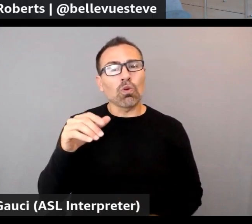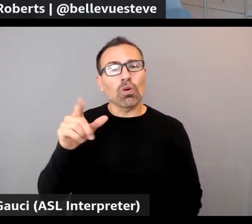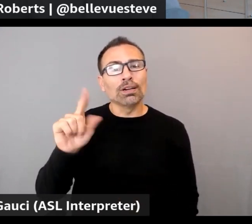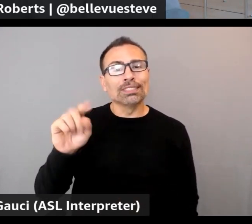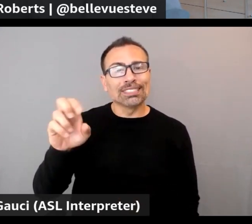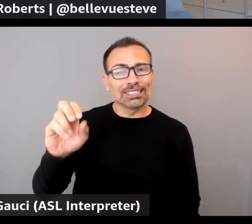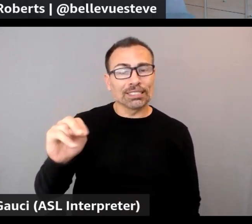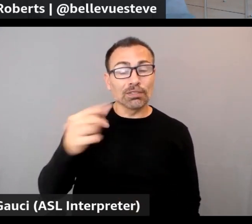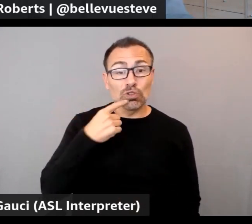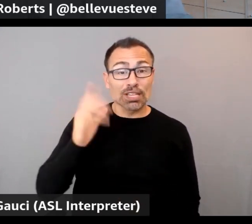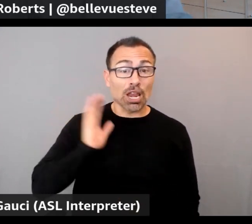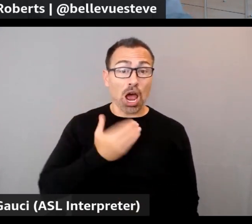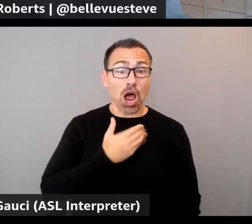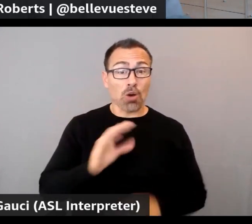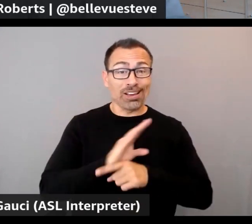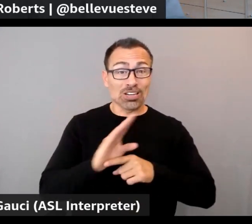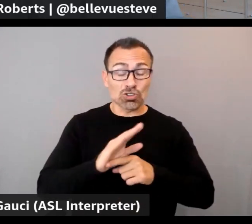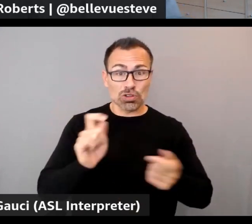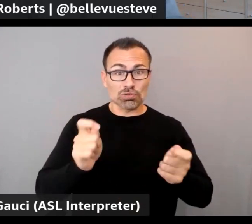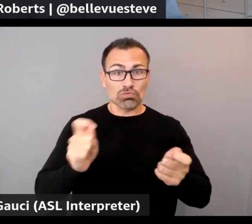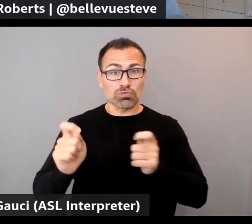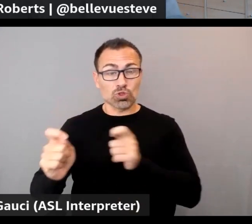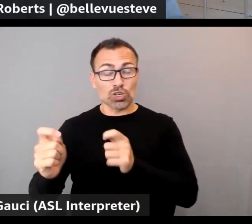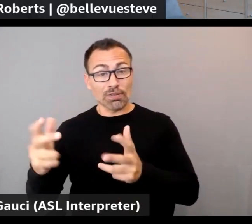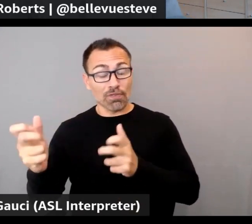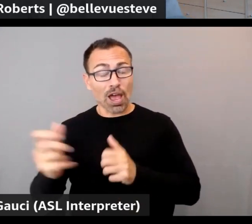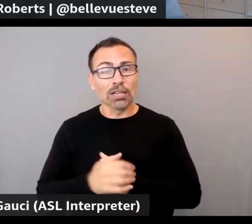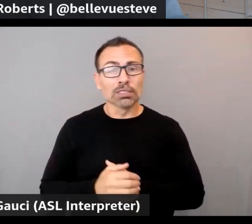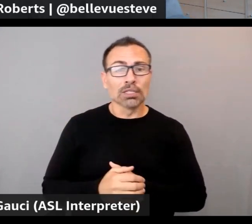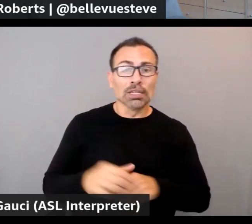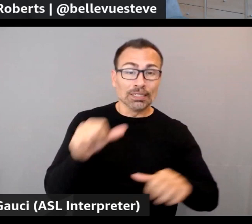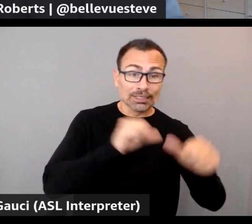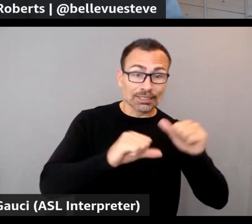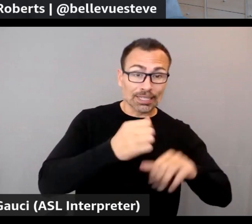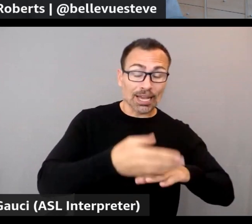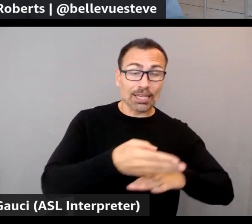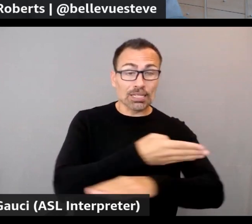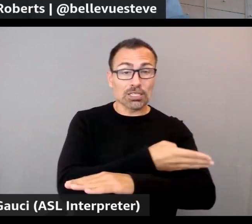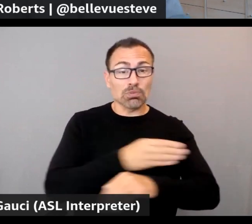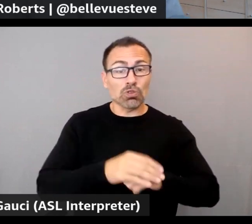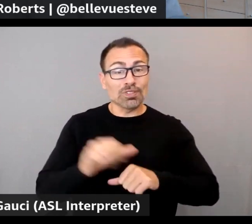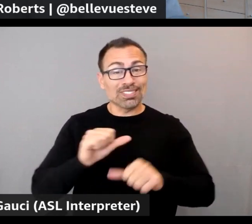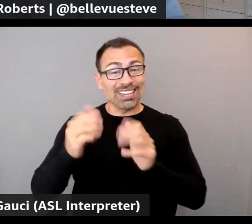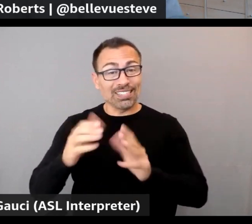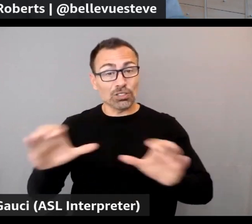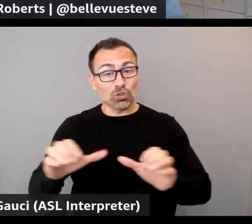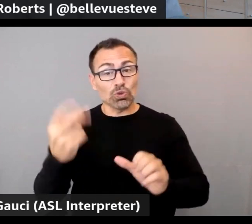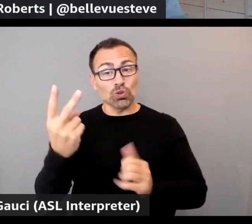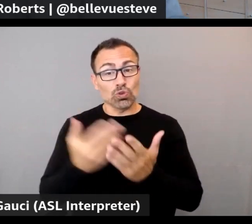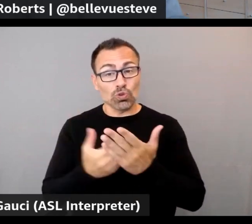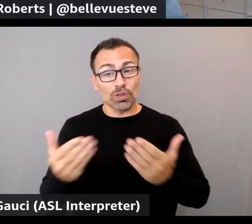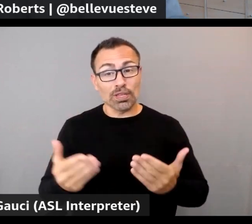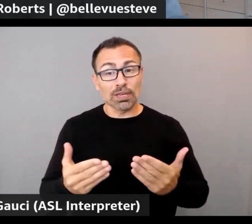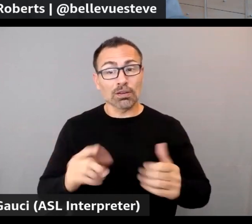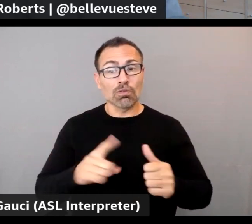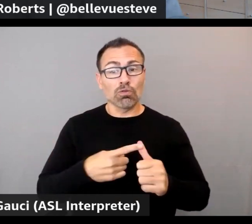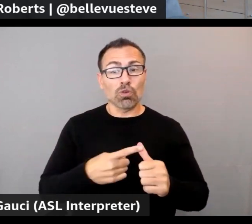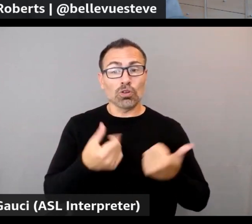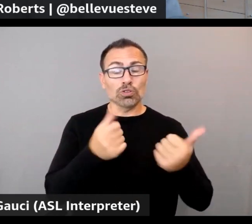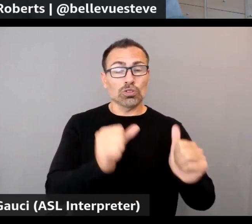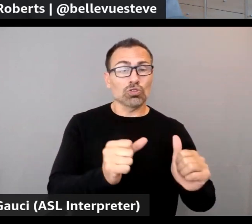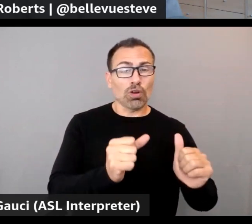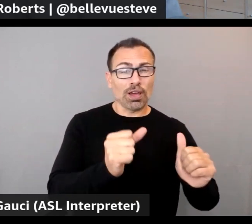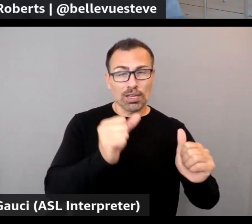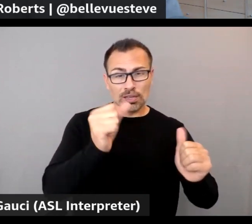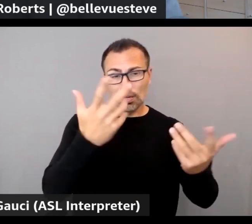fast. As science improves, scientists are doing two things. First, are trying to invent new methodologies.